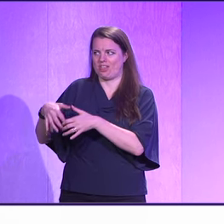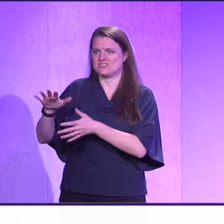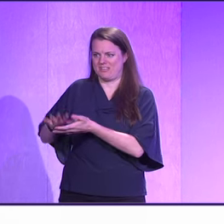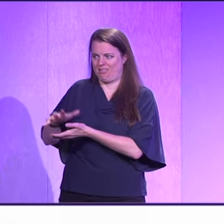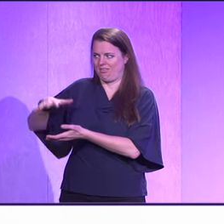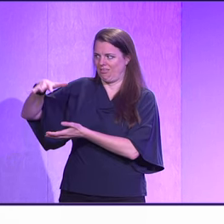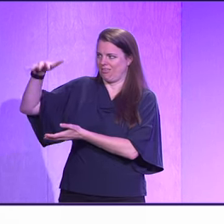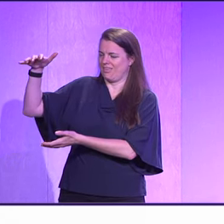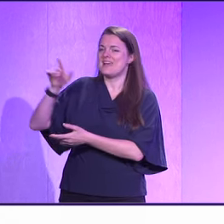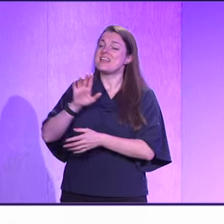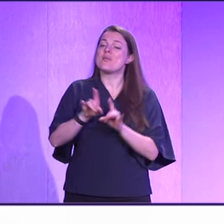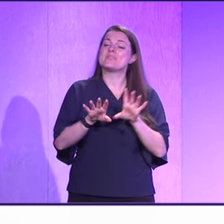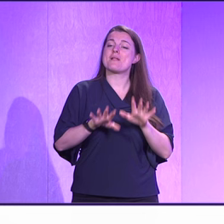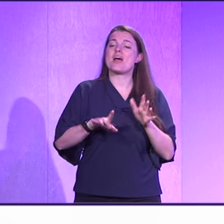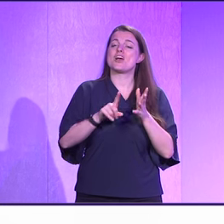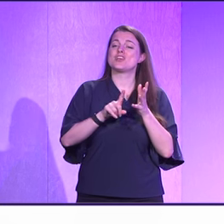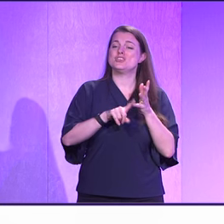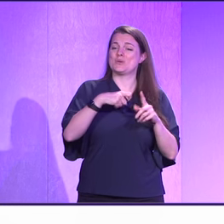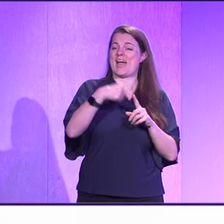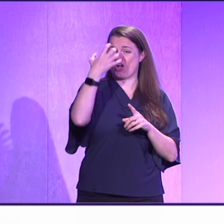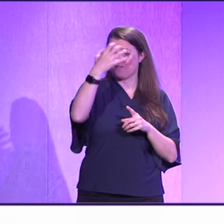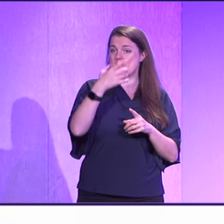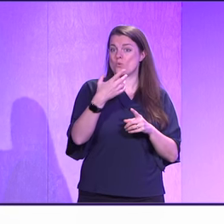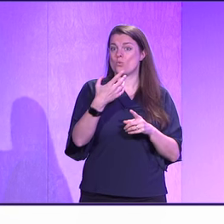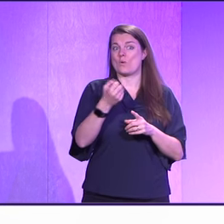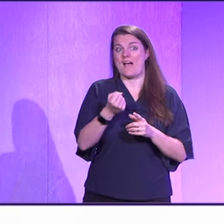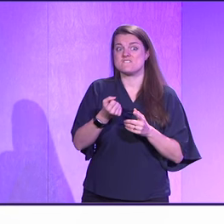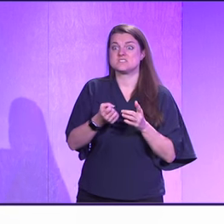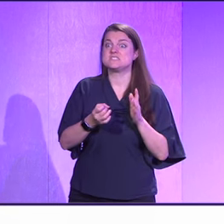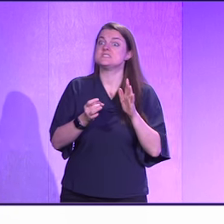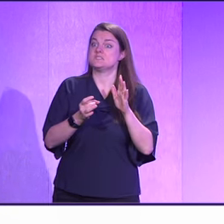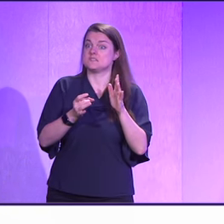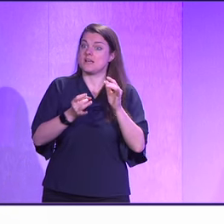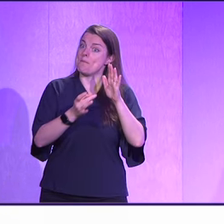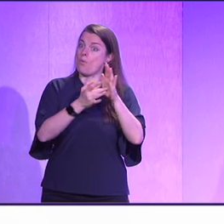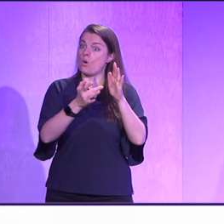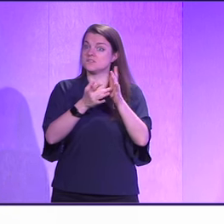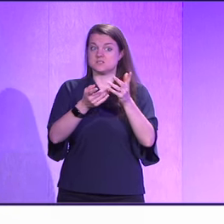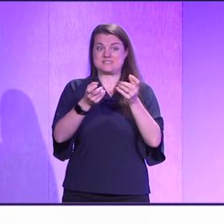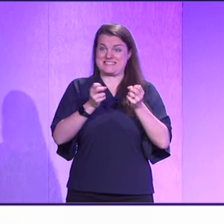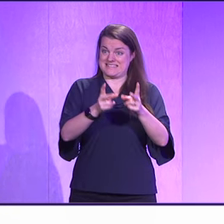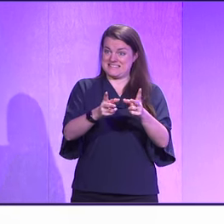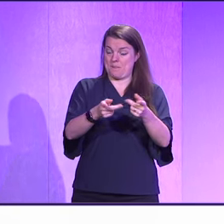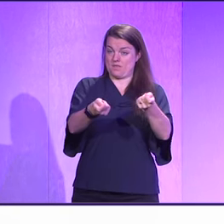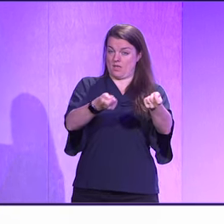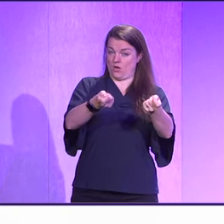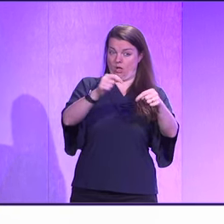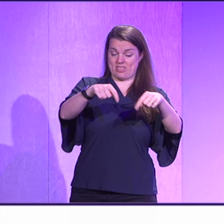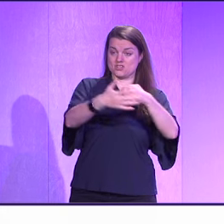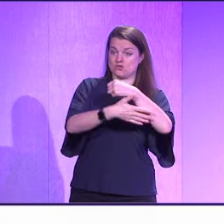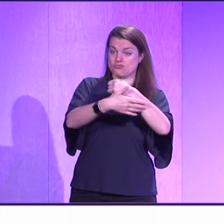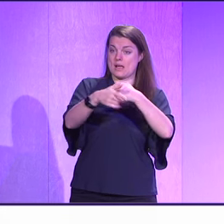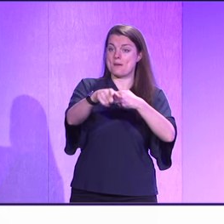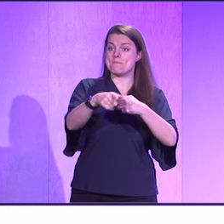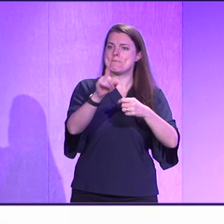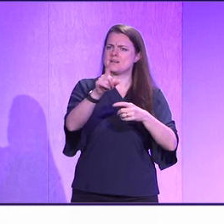of the really serious things that run this country are still based on mainframes. Banks, of course, your mortgages, your